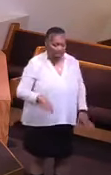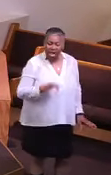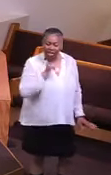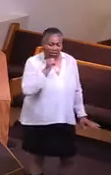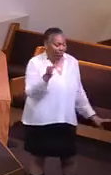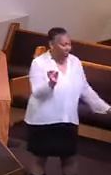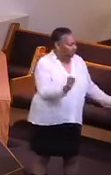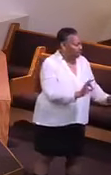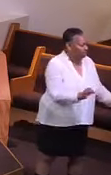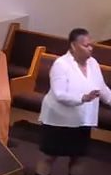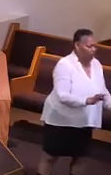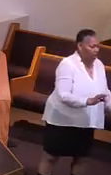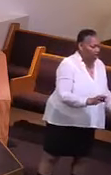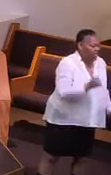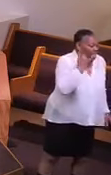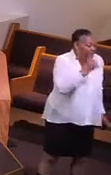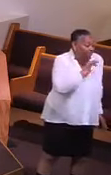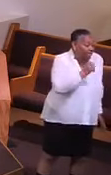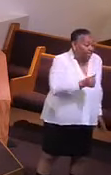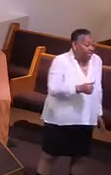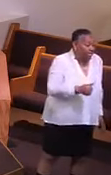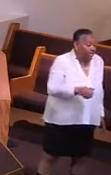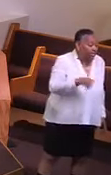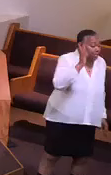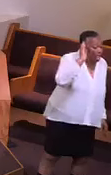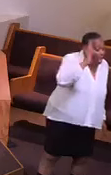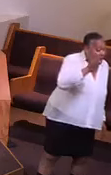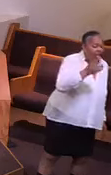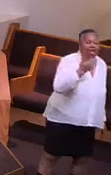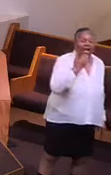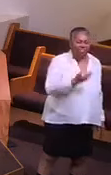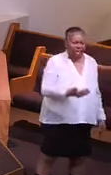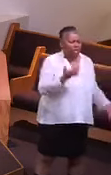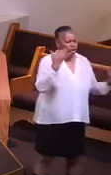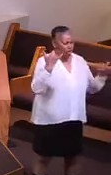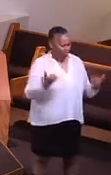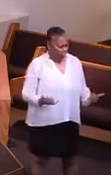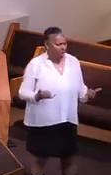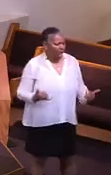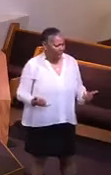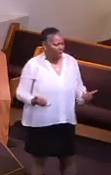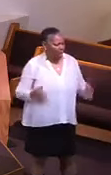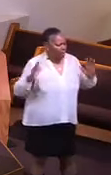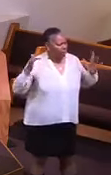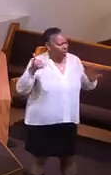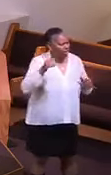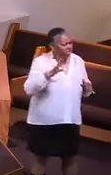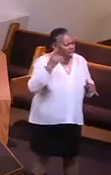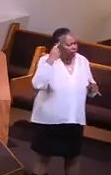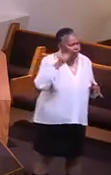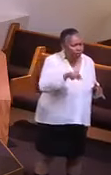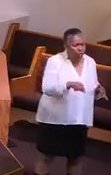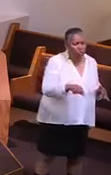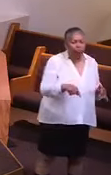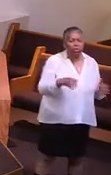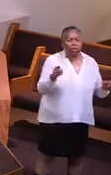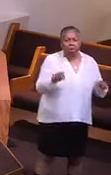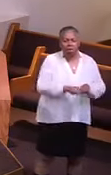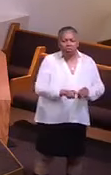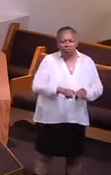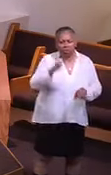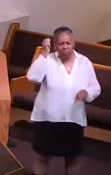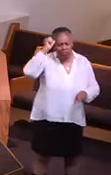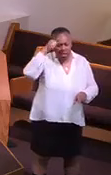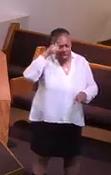get a chance to speak to you Wednesday, I'm saying I thank you now. Amen. Praise God for you. Also, I want to remind everyone that